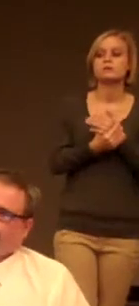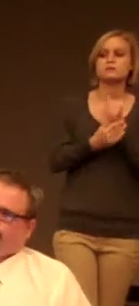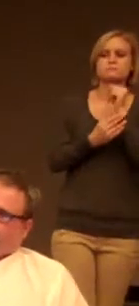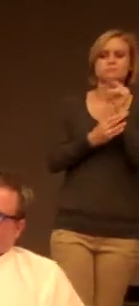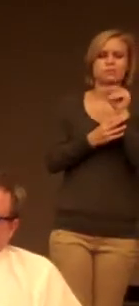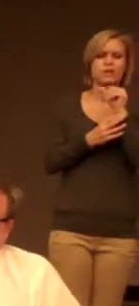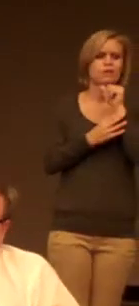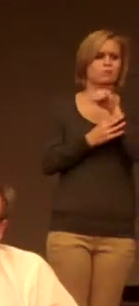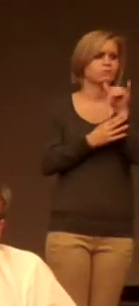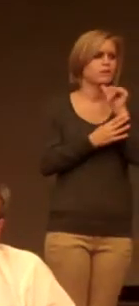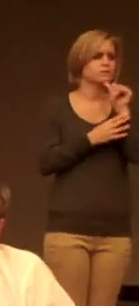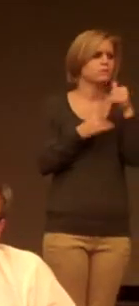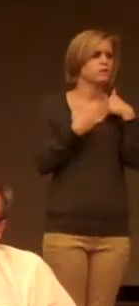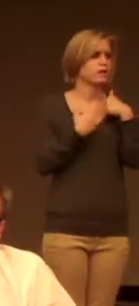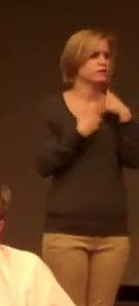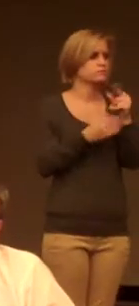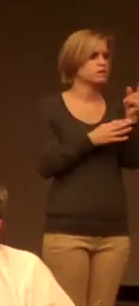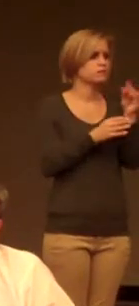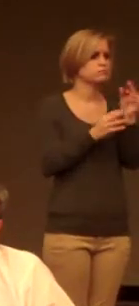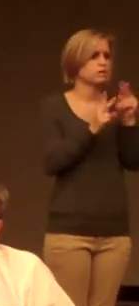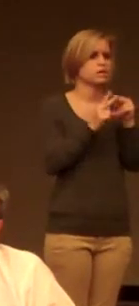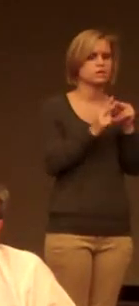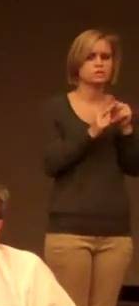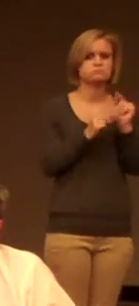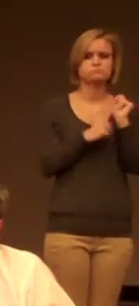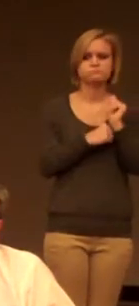have those anymore either.